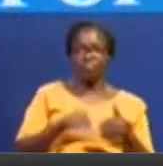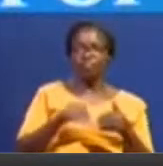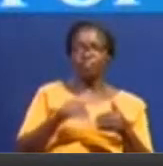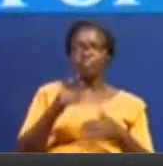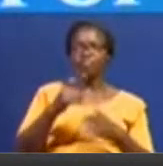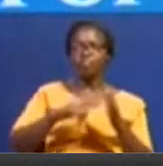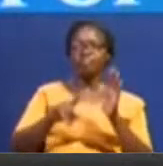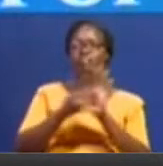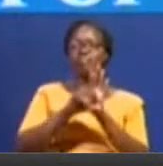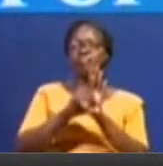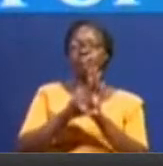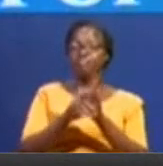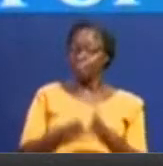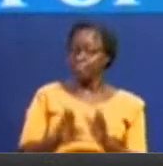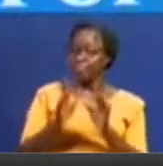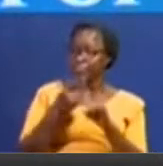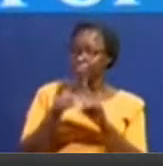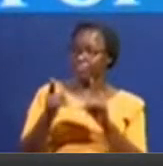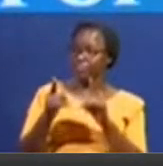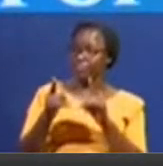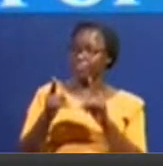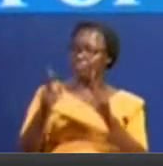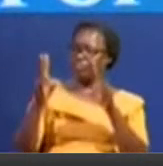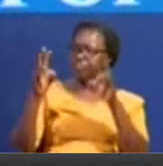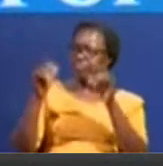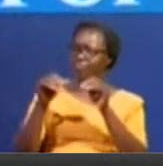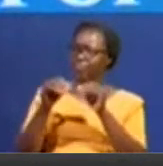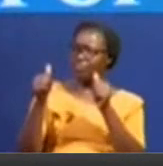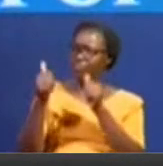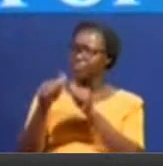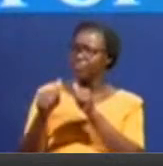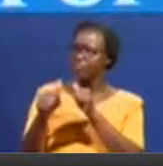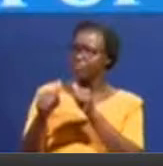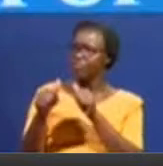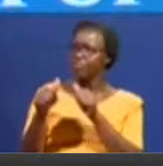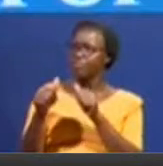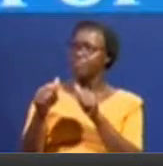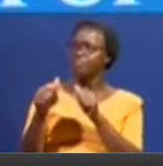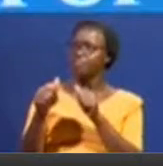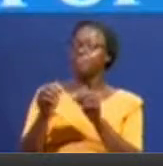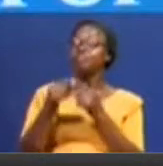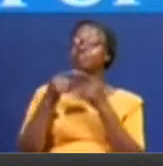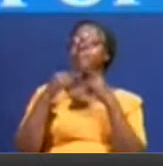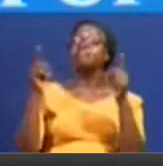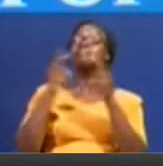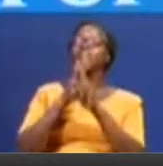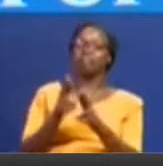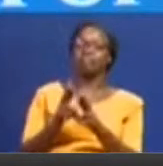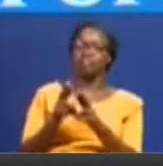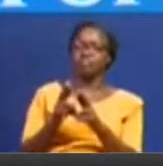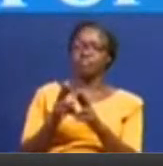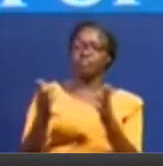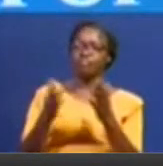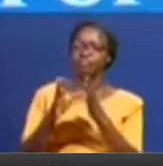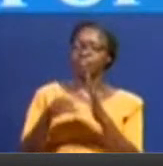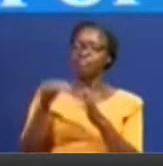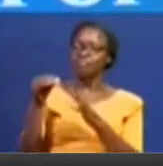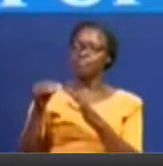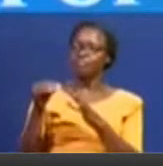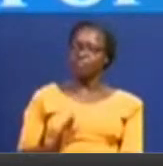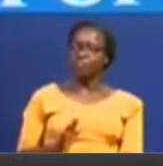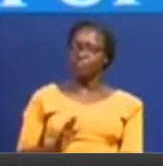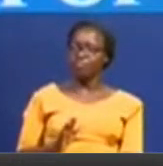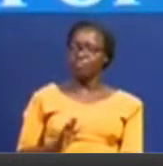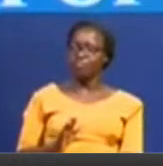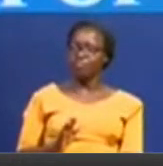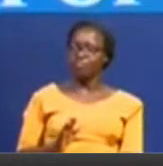what the law allows. But the issue that has not been sorted out is in terms of declaration of results. And that's where you fight